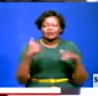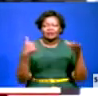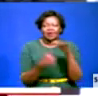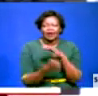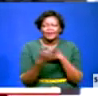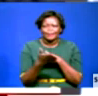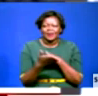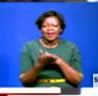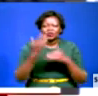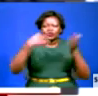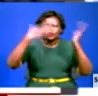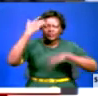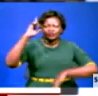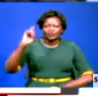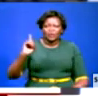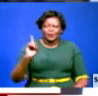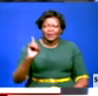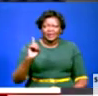the University of Nairobi.